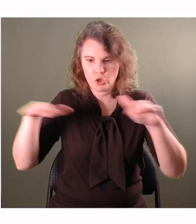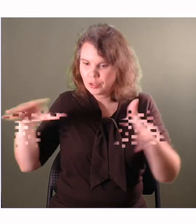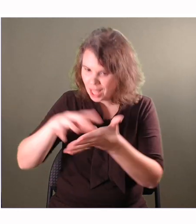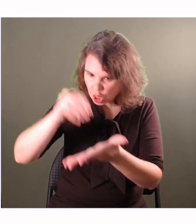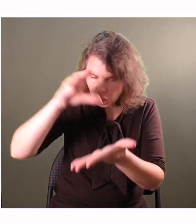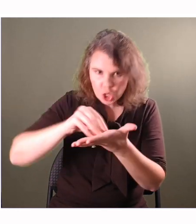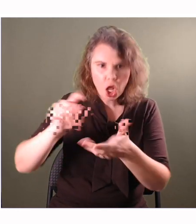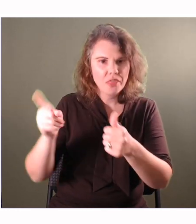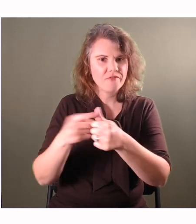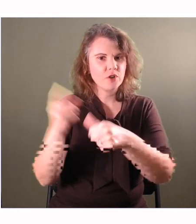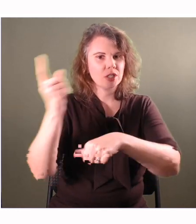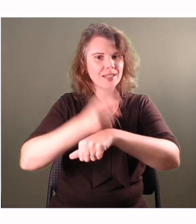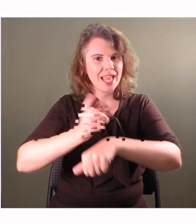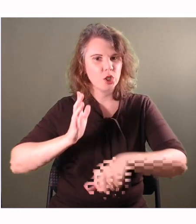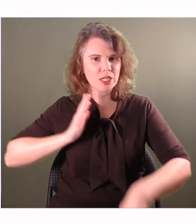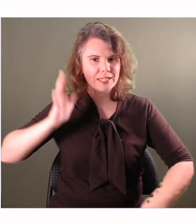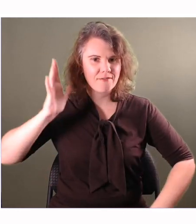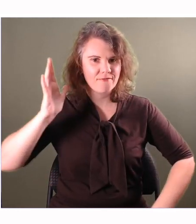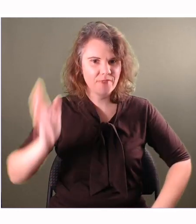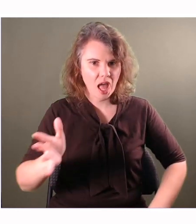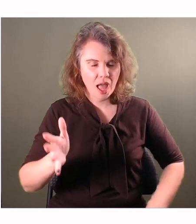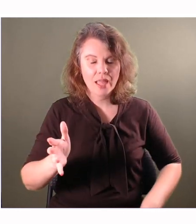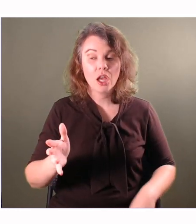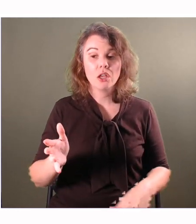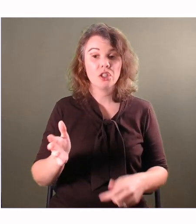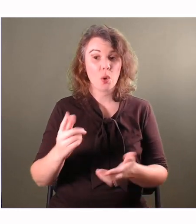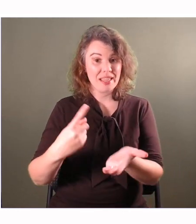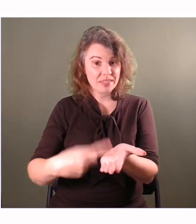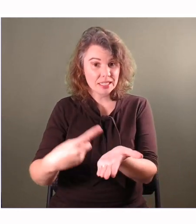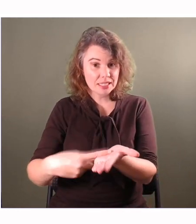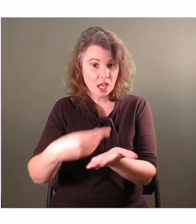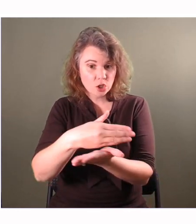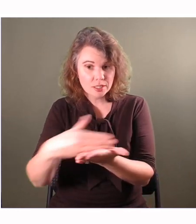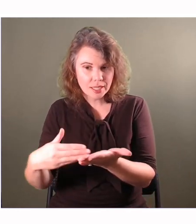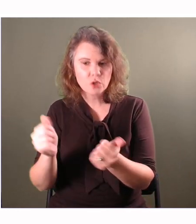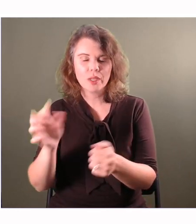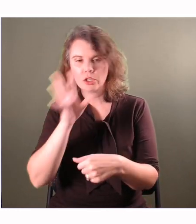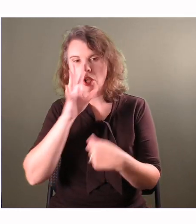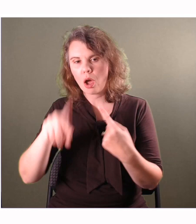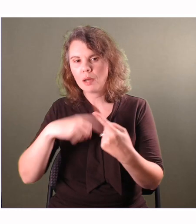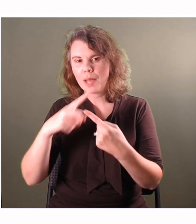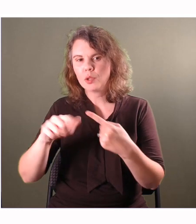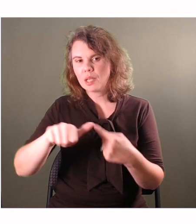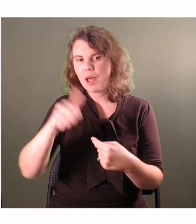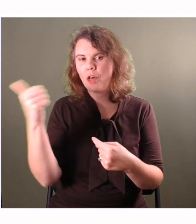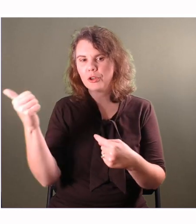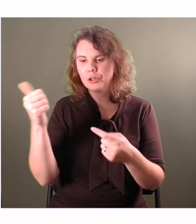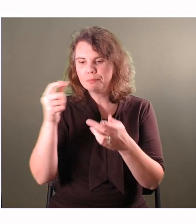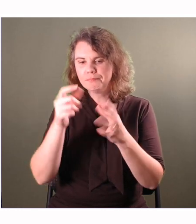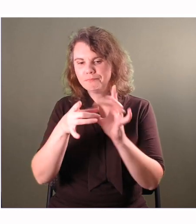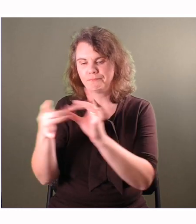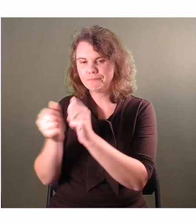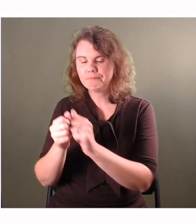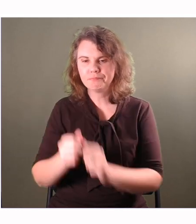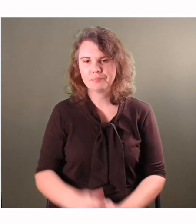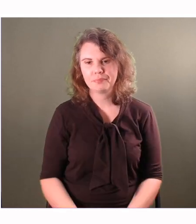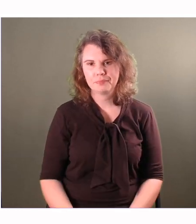on the first day just fine. And in the discussion section, we can talk about some other things we've done to test this